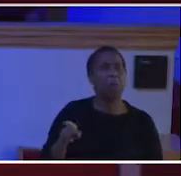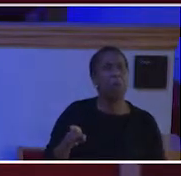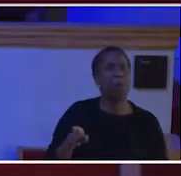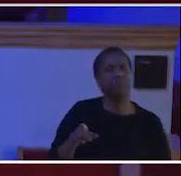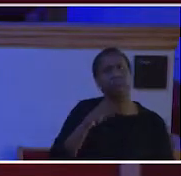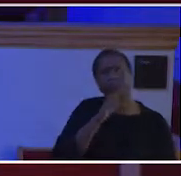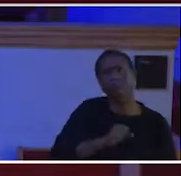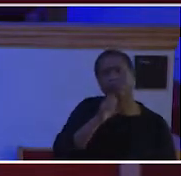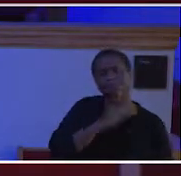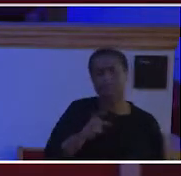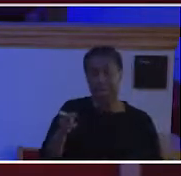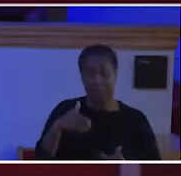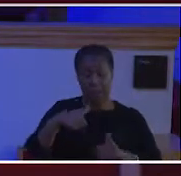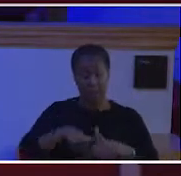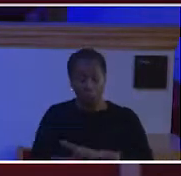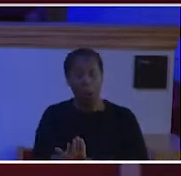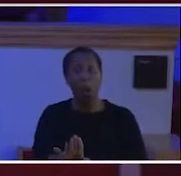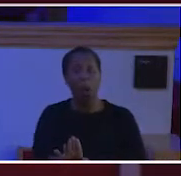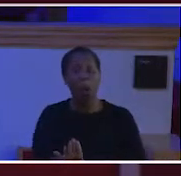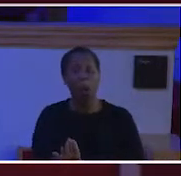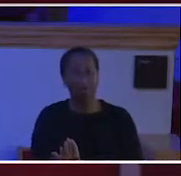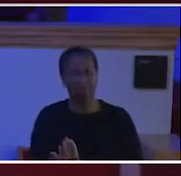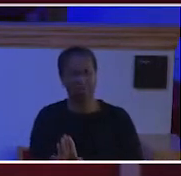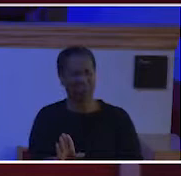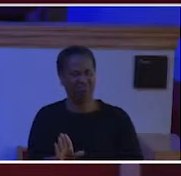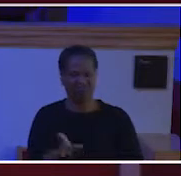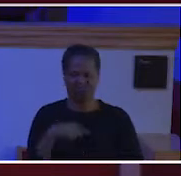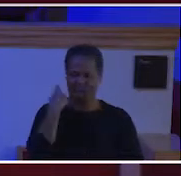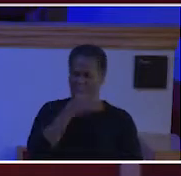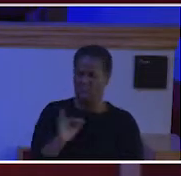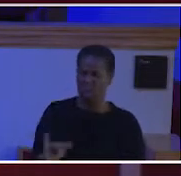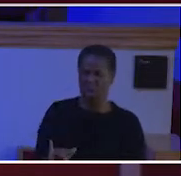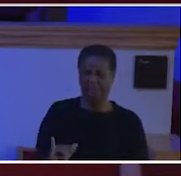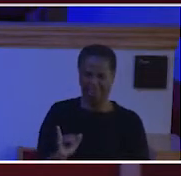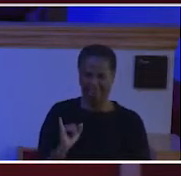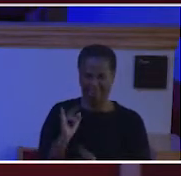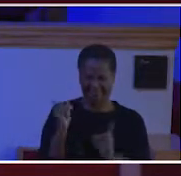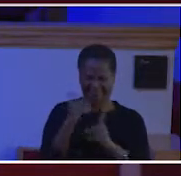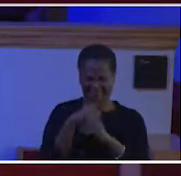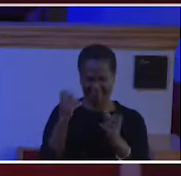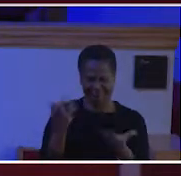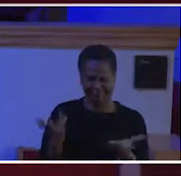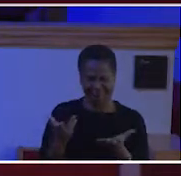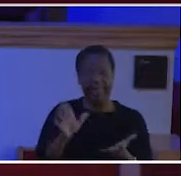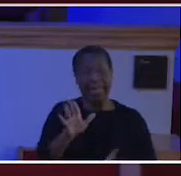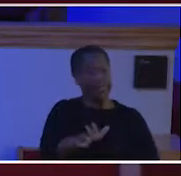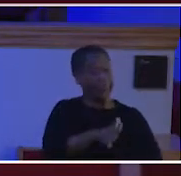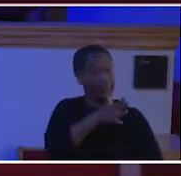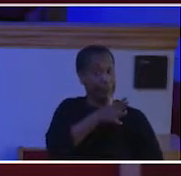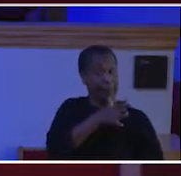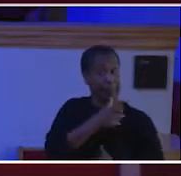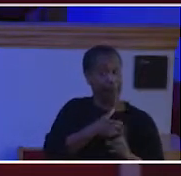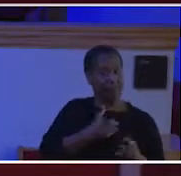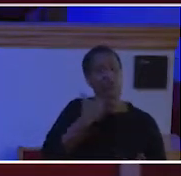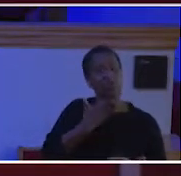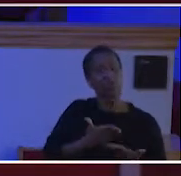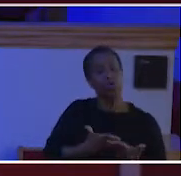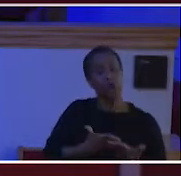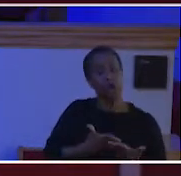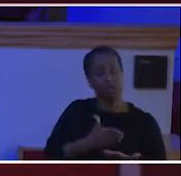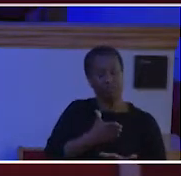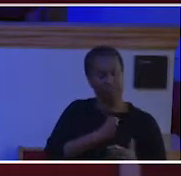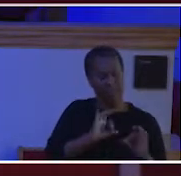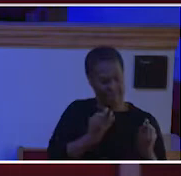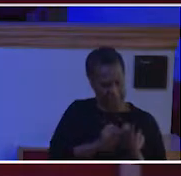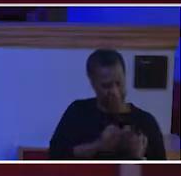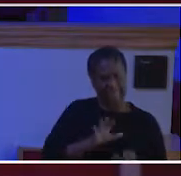who was brought into the world with a rather auspicious beginning. His mother came from good stock. His